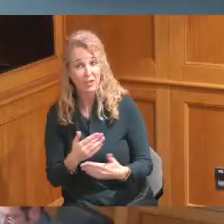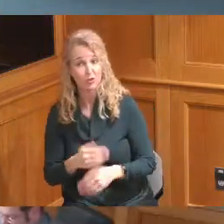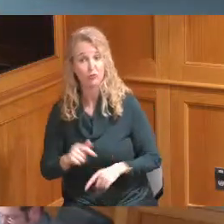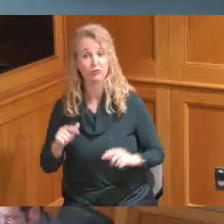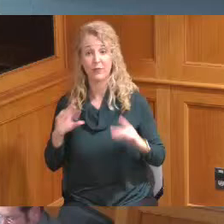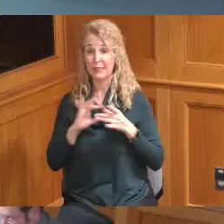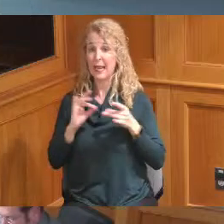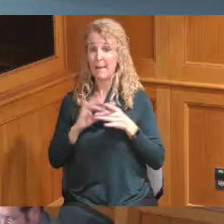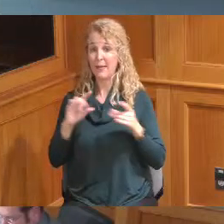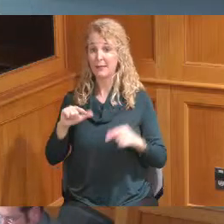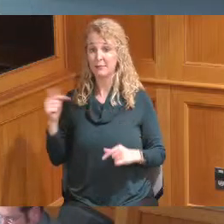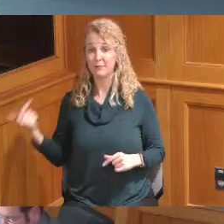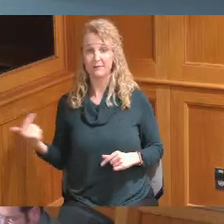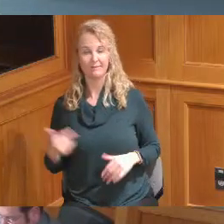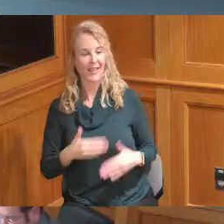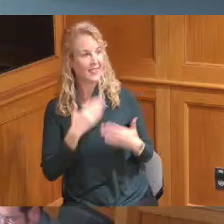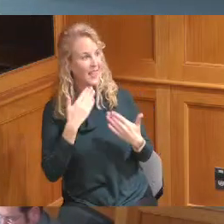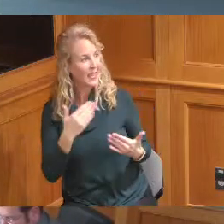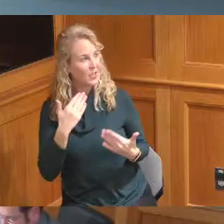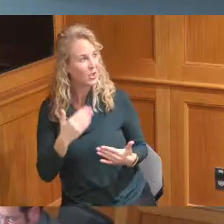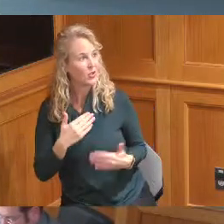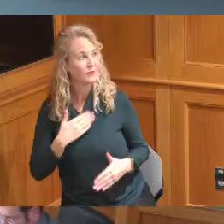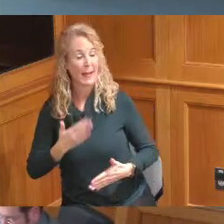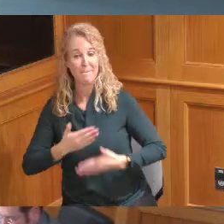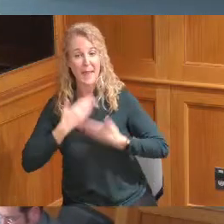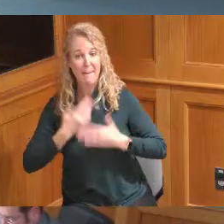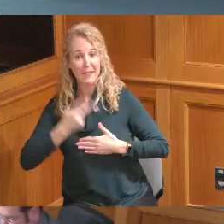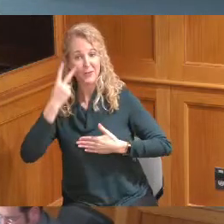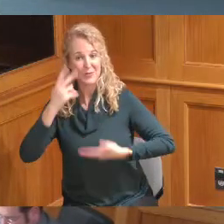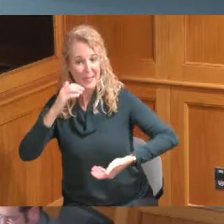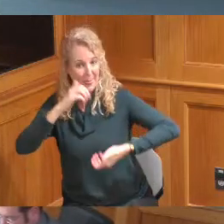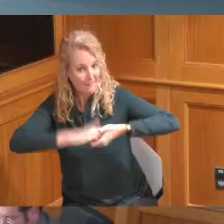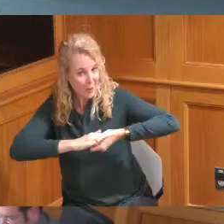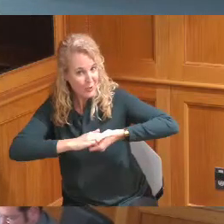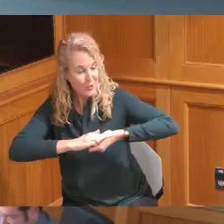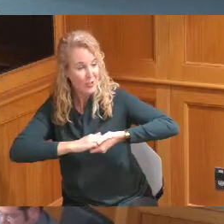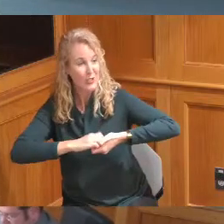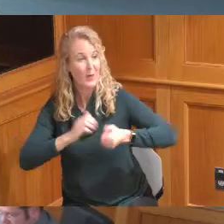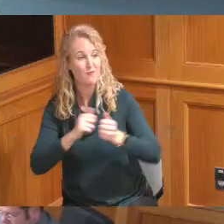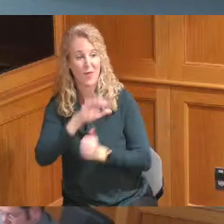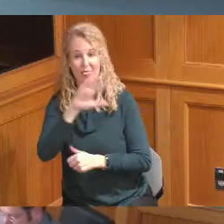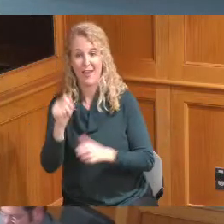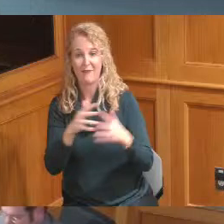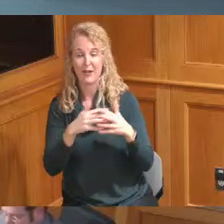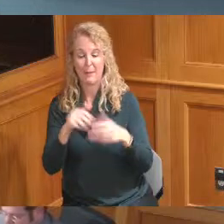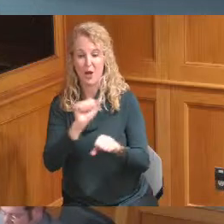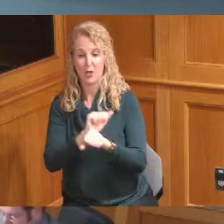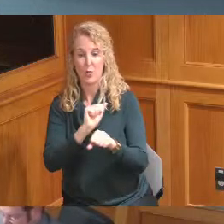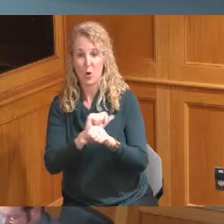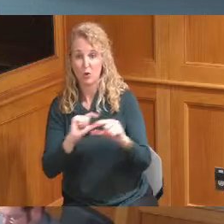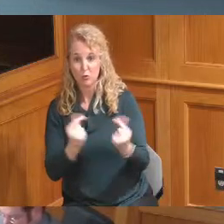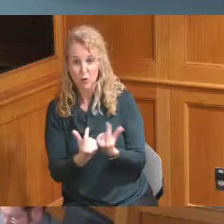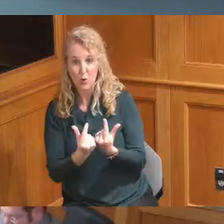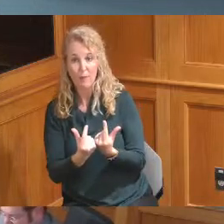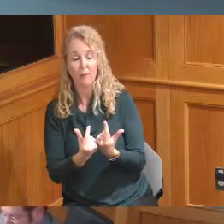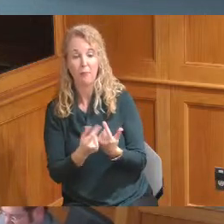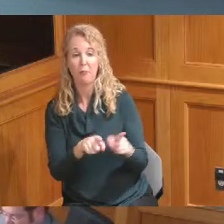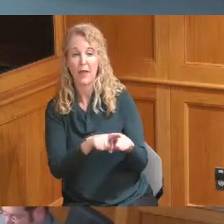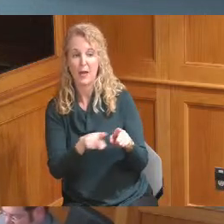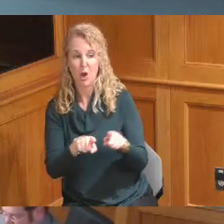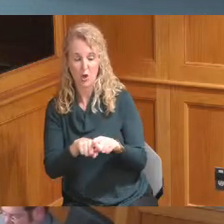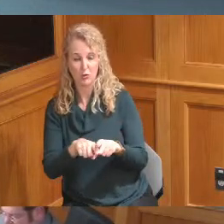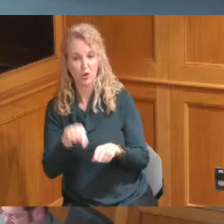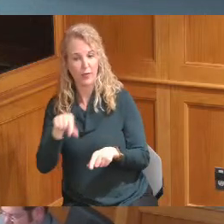President Treehouse, any questions? Thank you. I just glad to see the partnership Yes. with the African American Work Group, in addition to